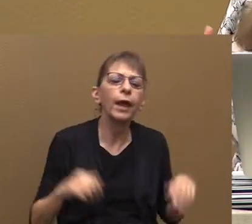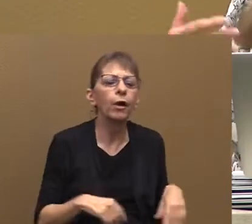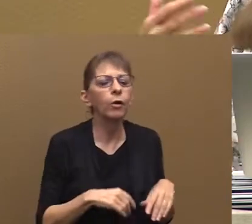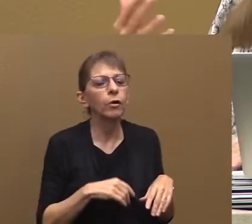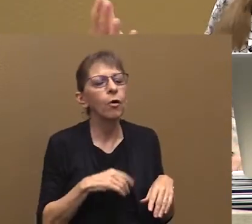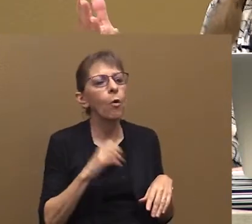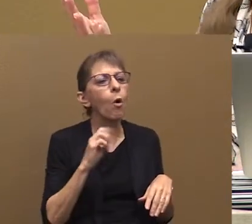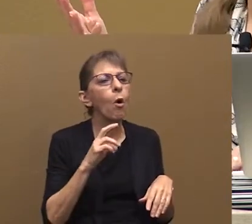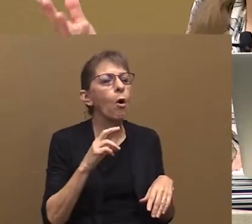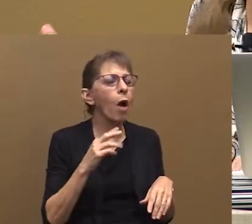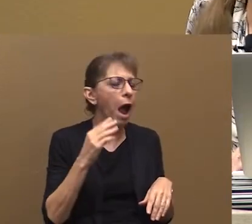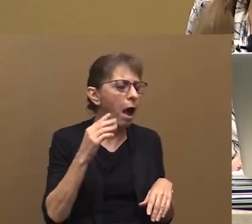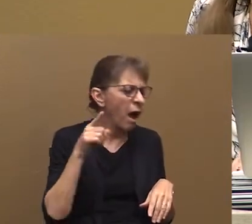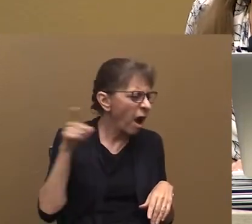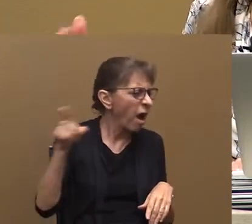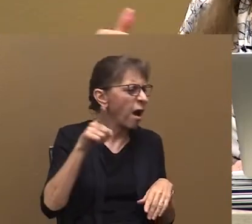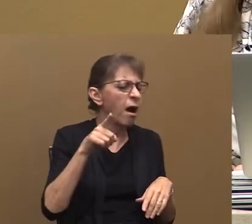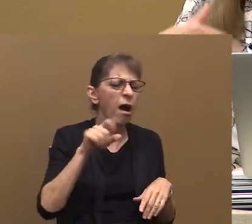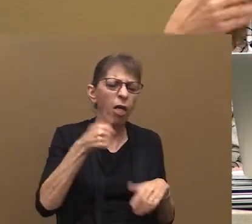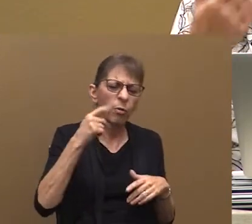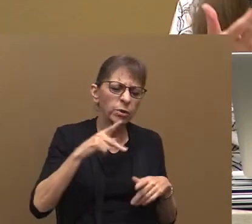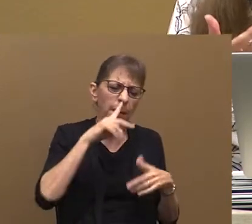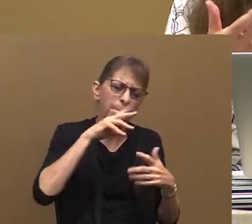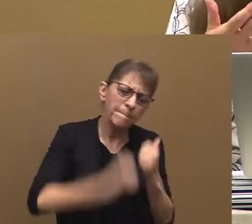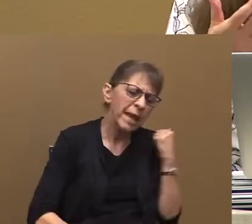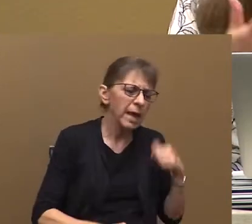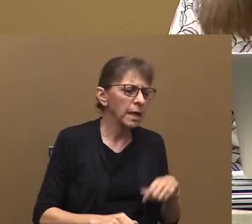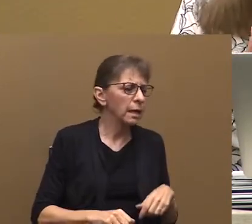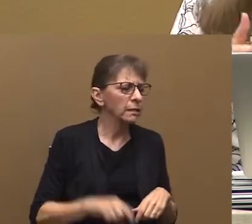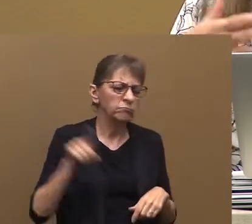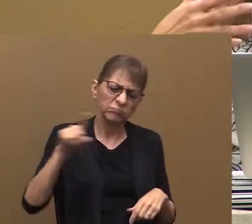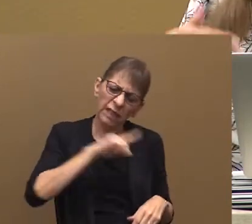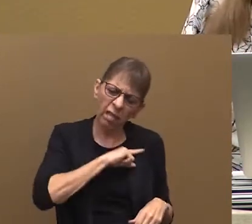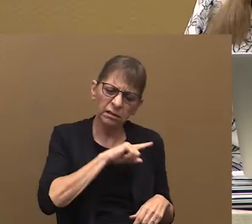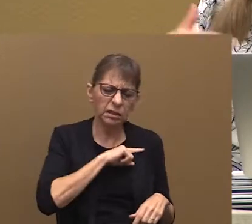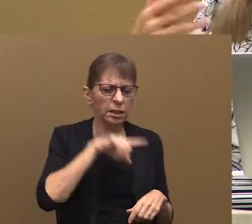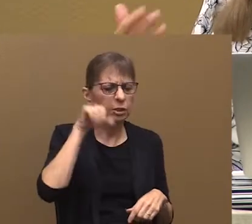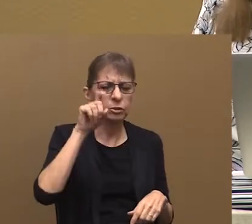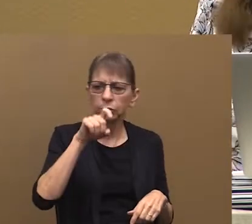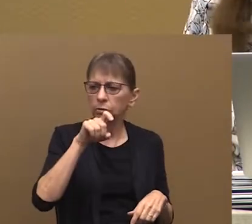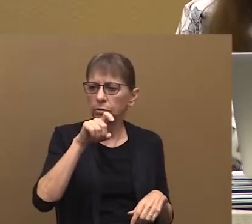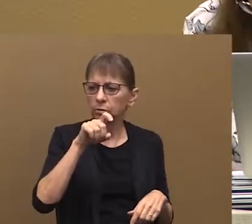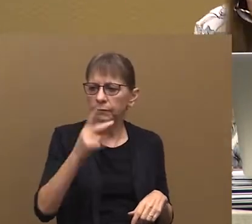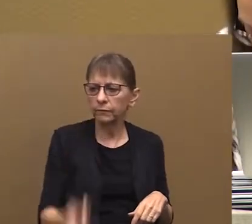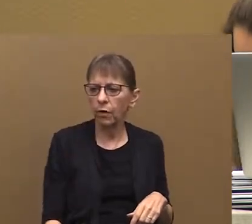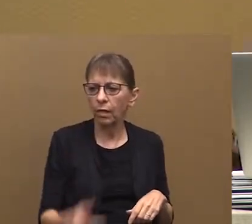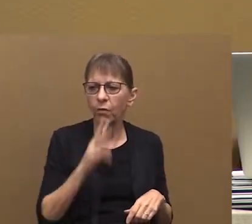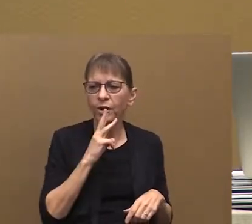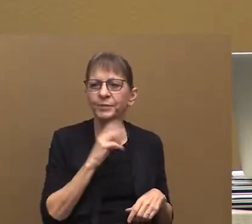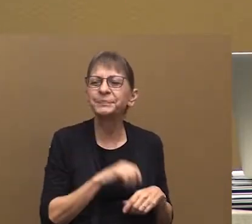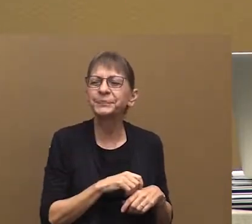other person was mean, or the other person is guilty and should have